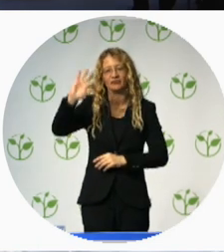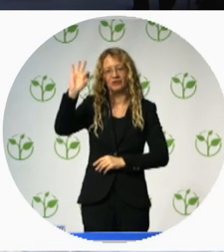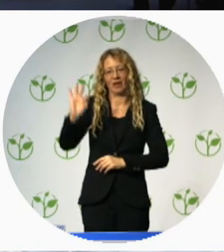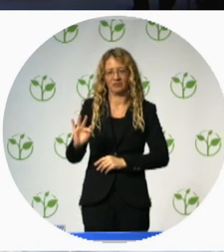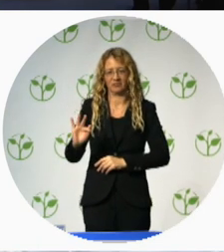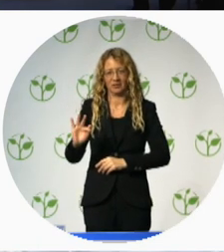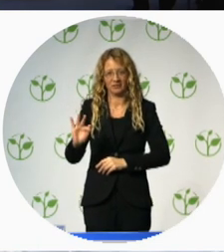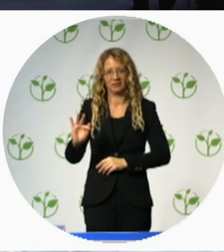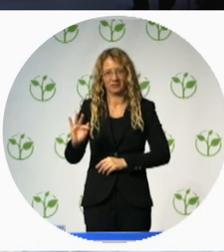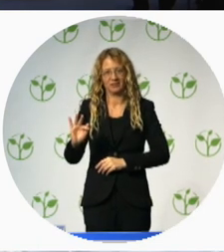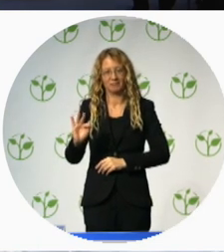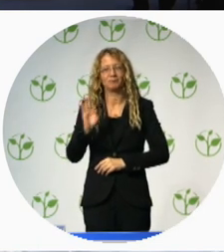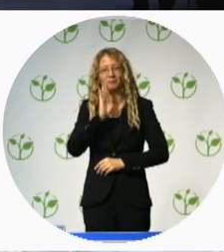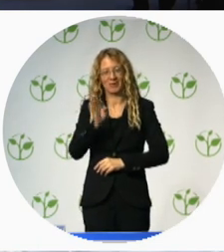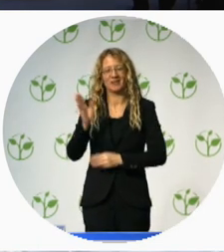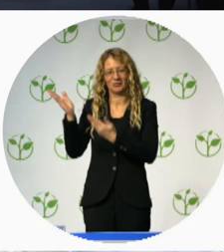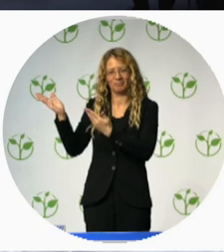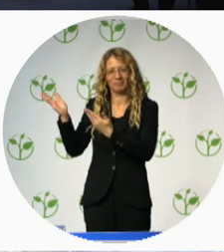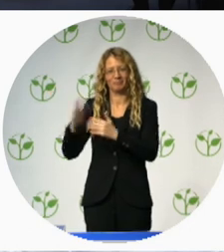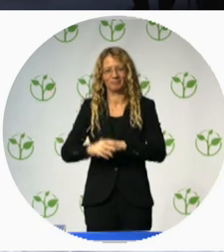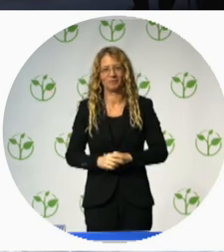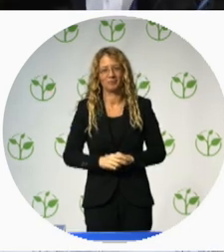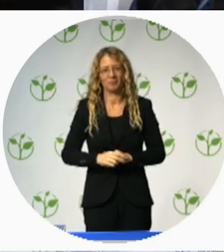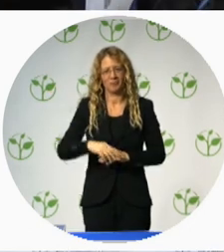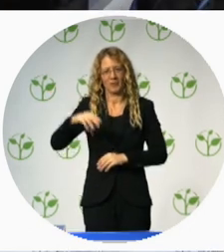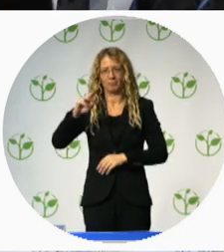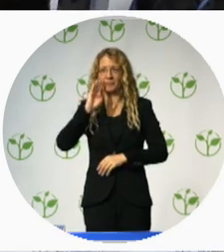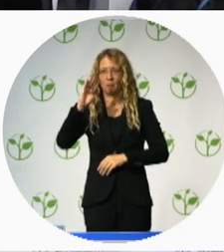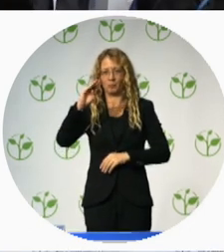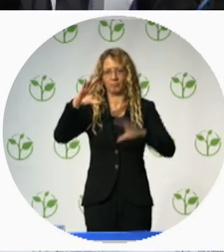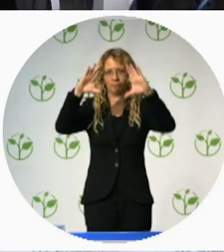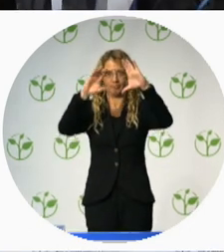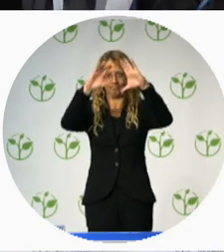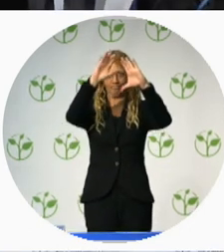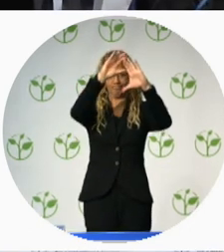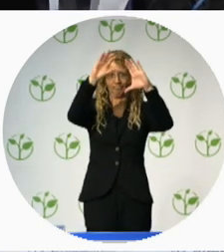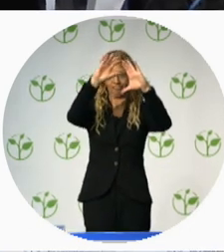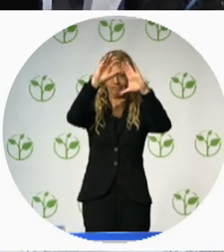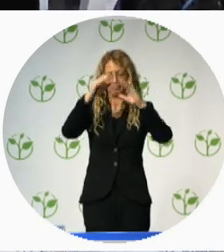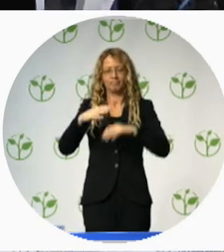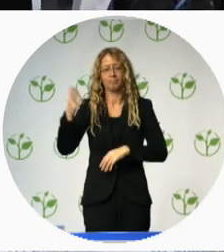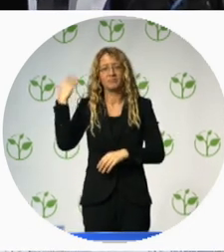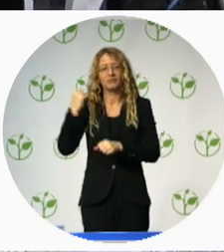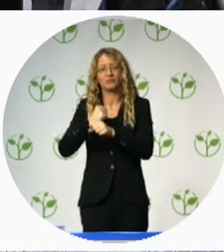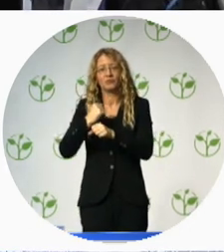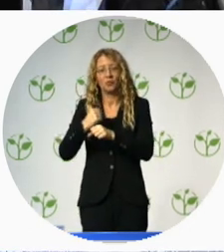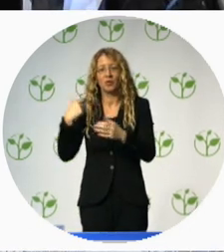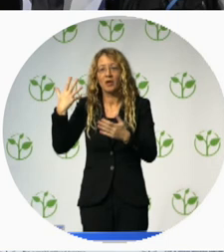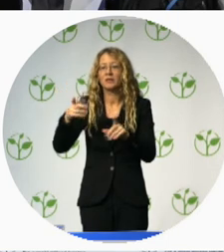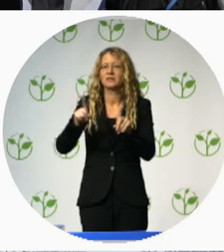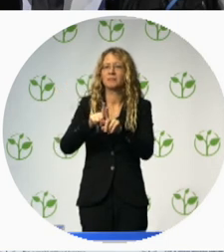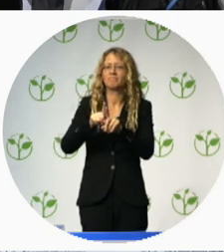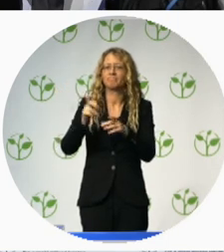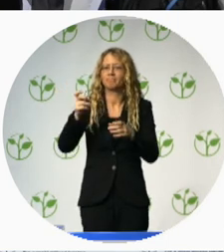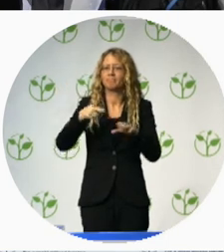of Belgium. In 2015, Visit Flanders worked together with all relevant national, regional, provincial,